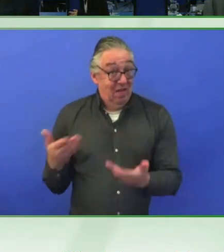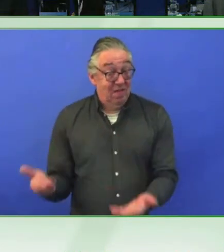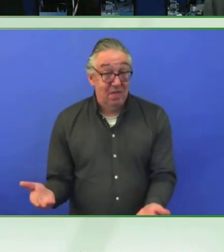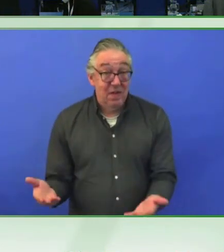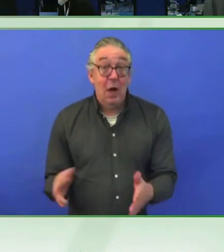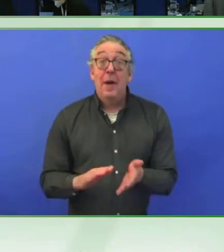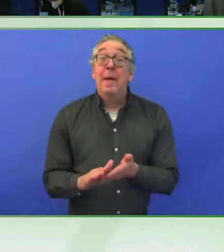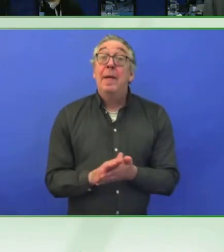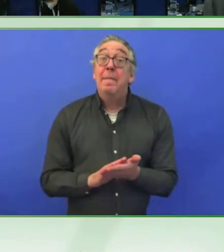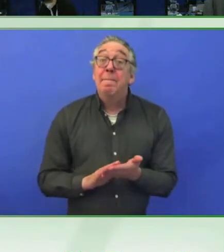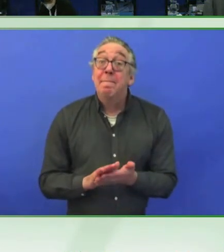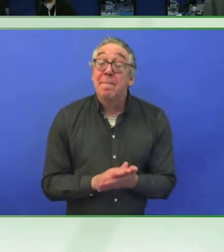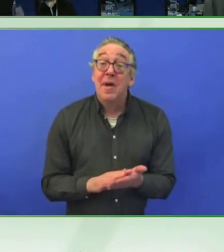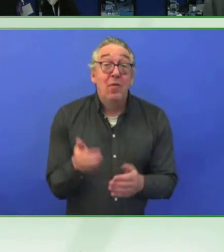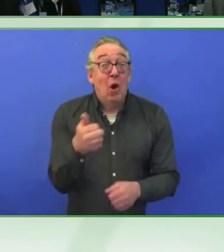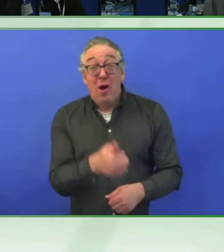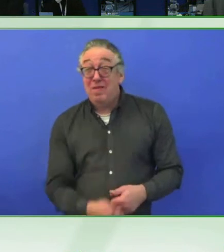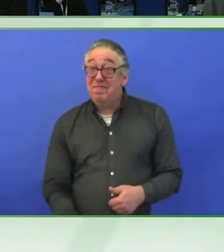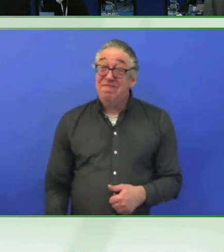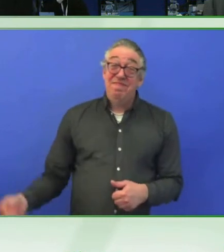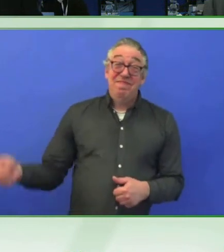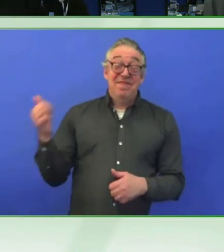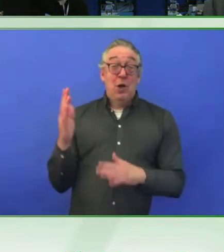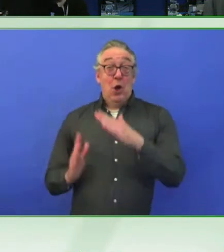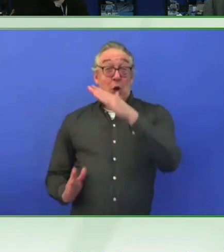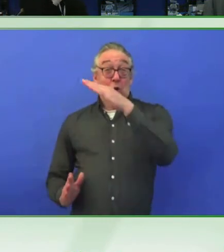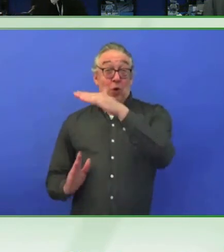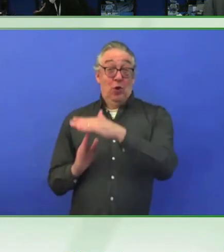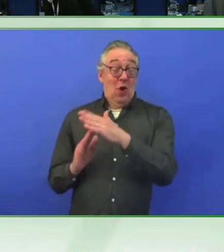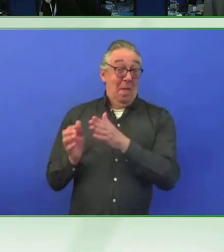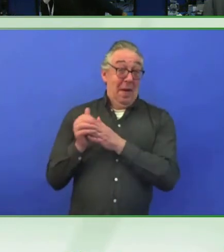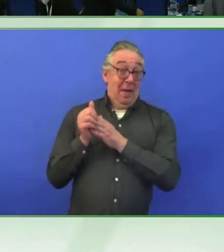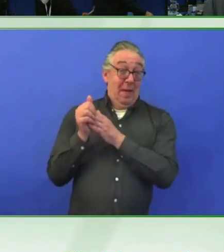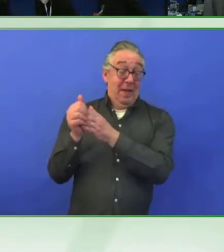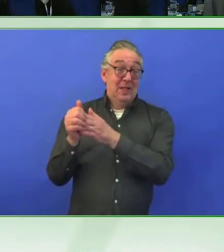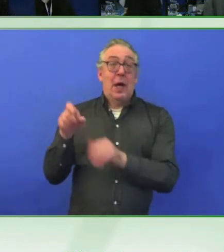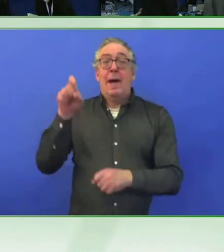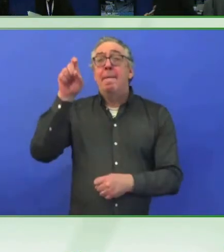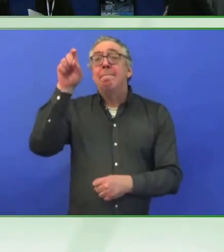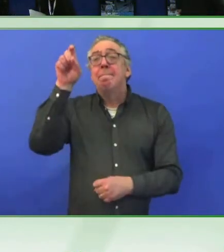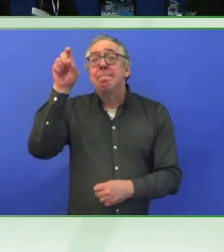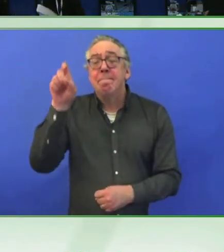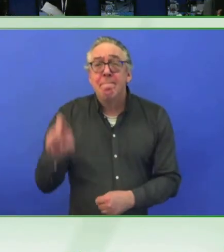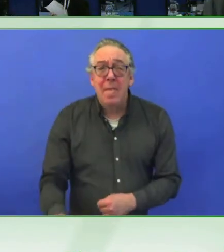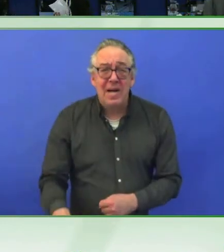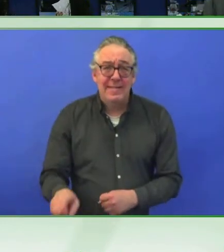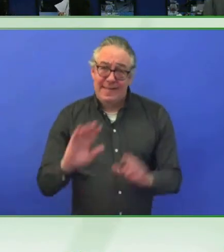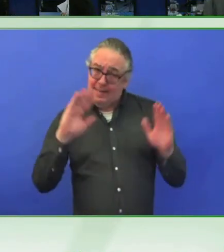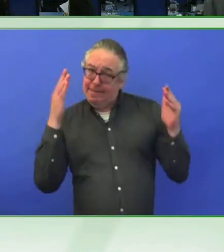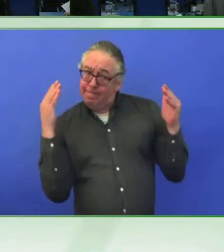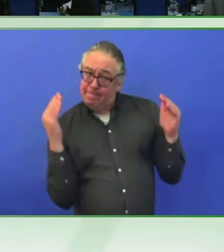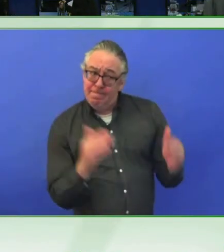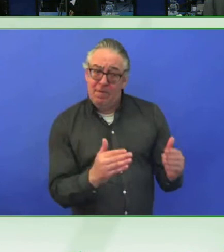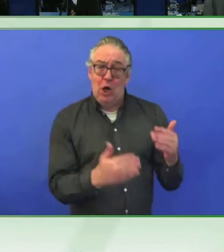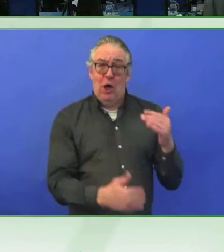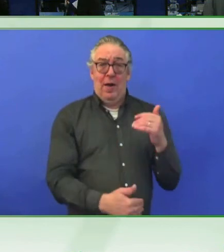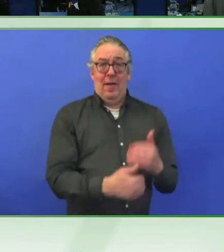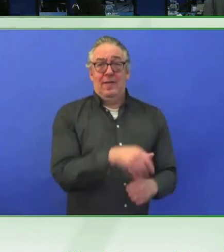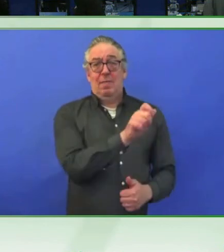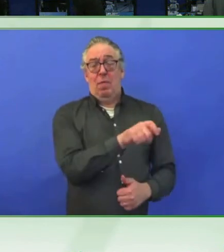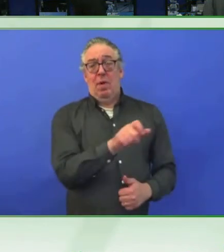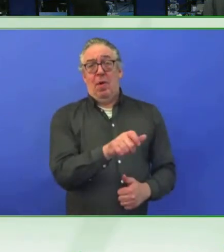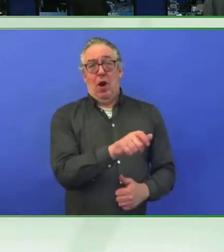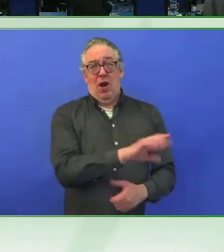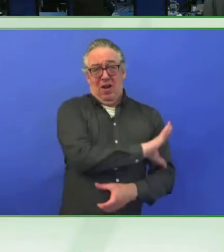any organization has to engage people with disabilities in their foundational